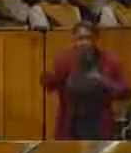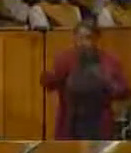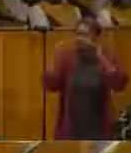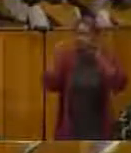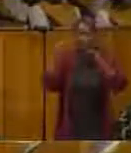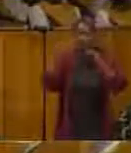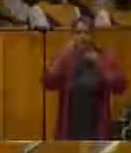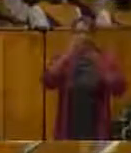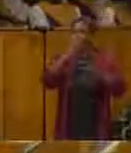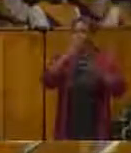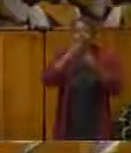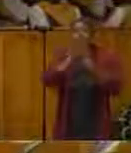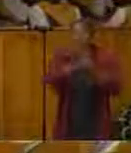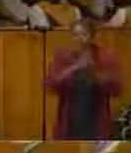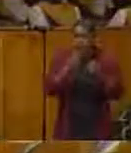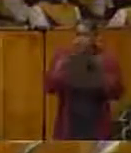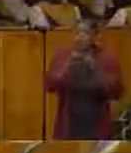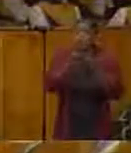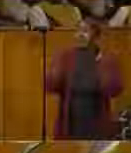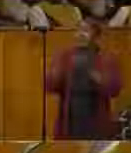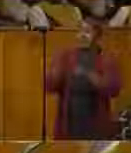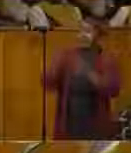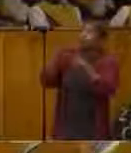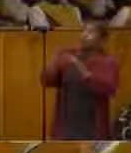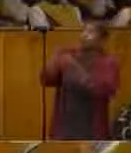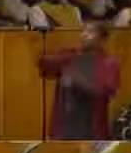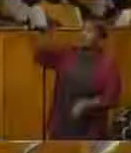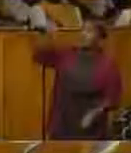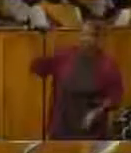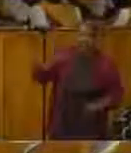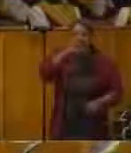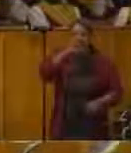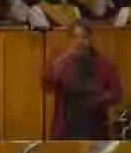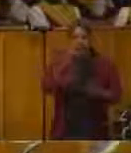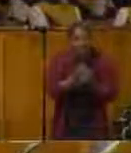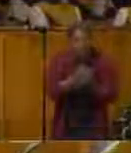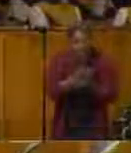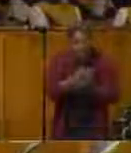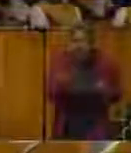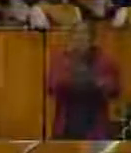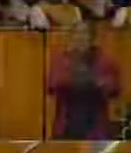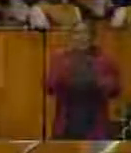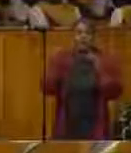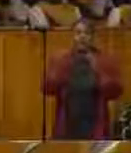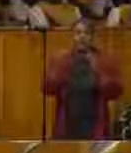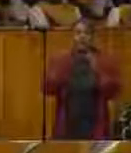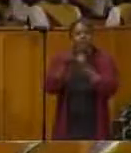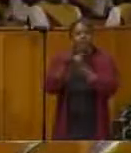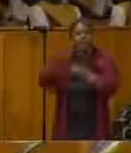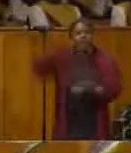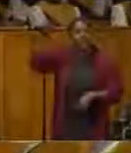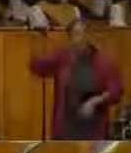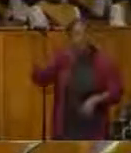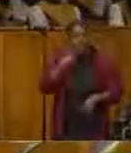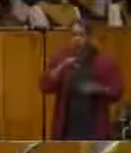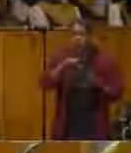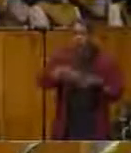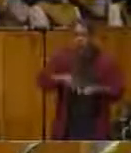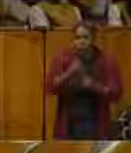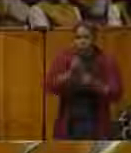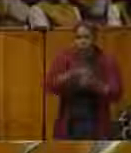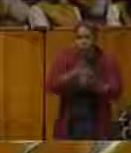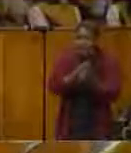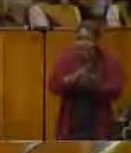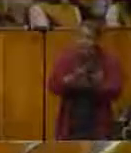Don't trust anything like you trust me. Don't love anything like you love me. Don't depend on anything like